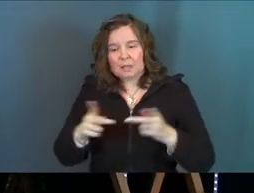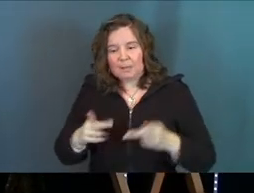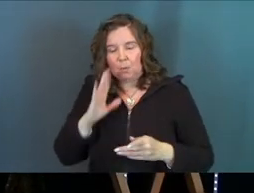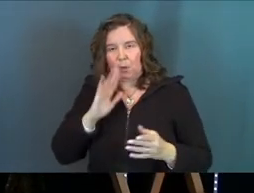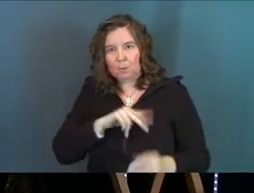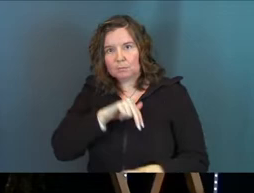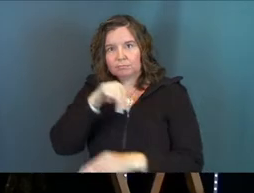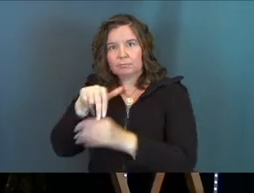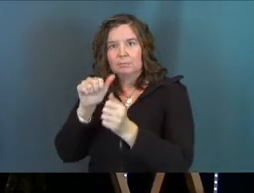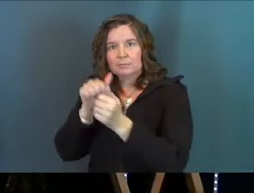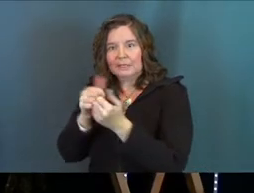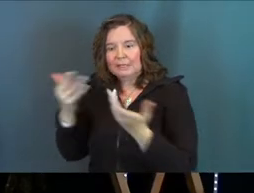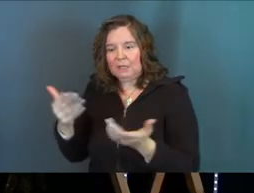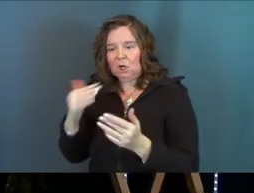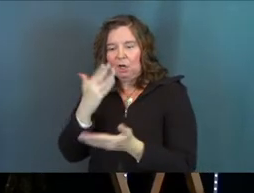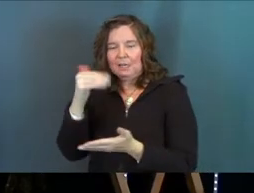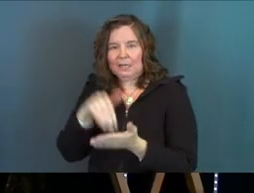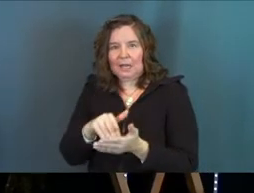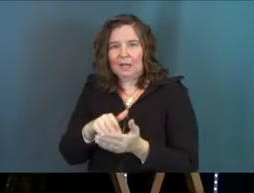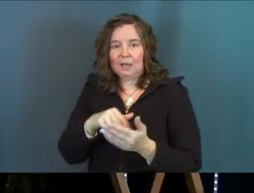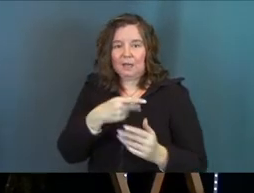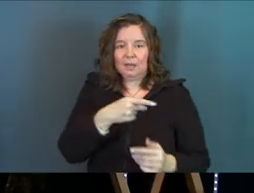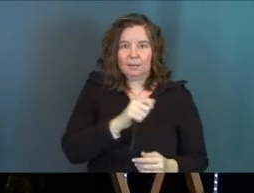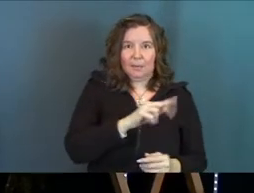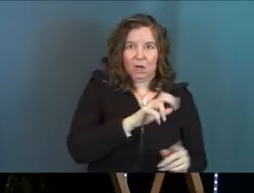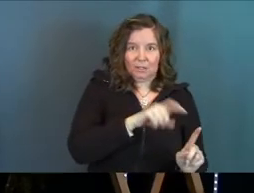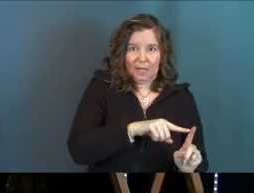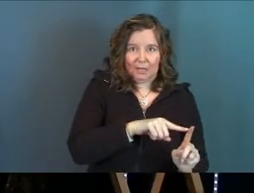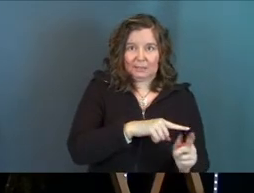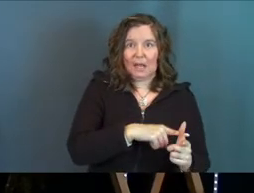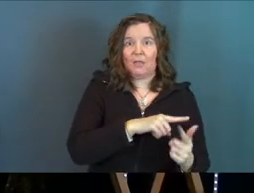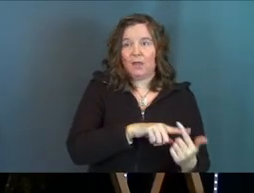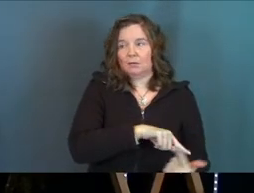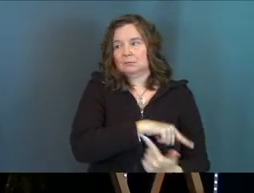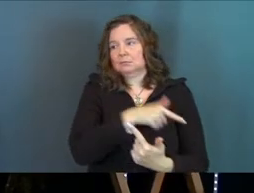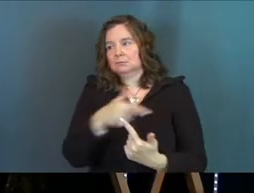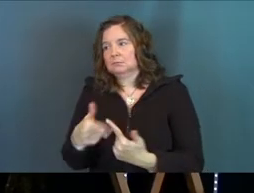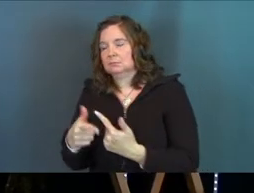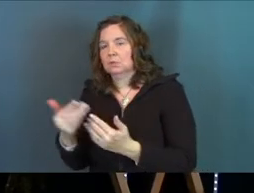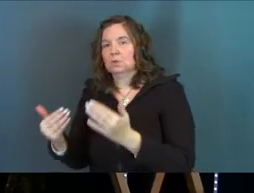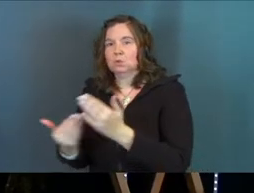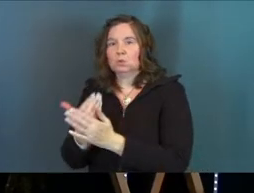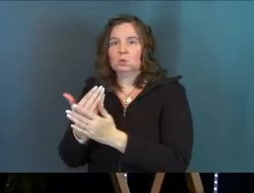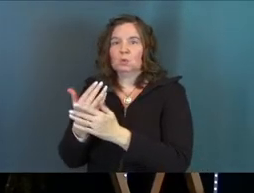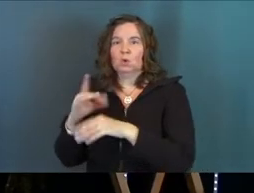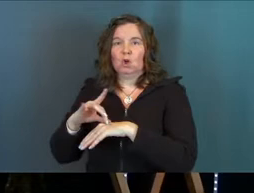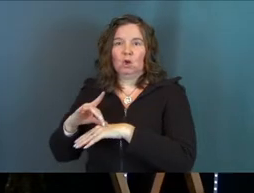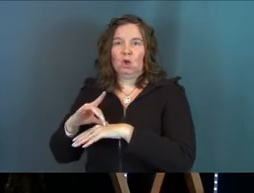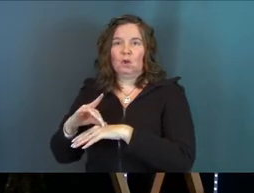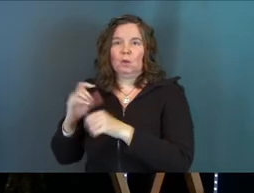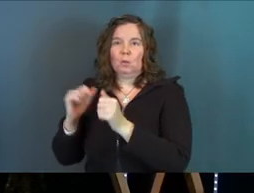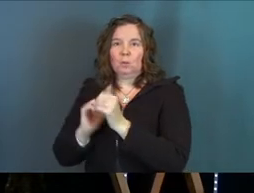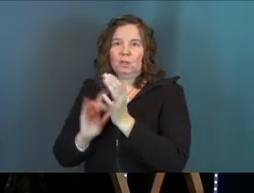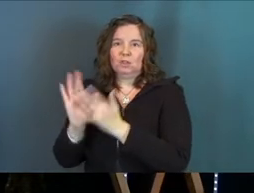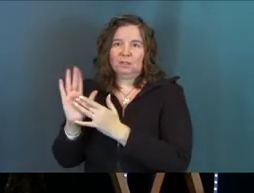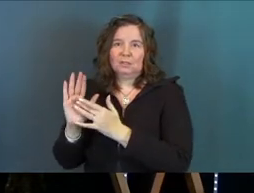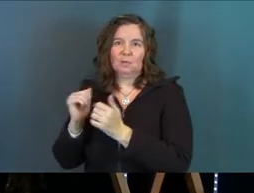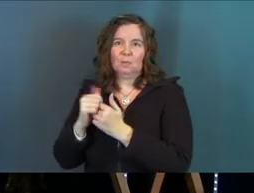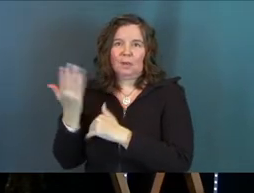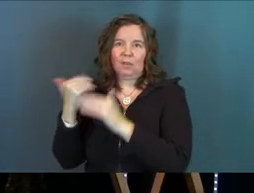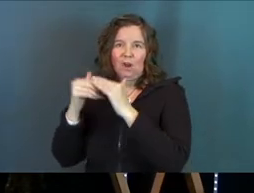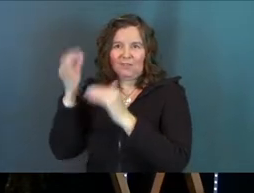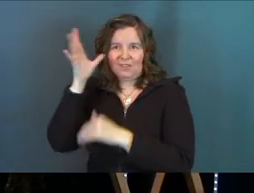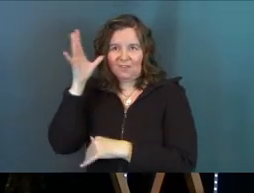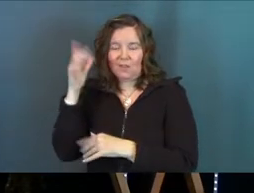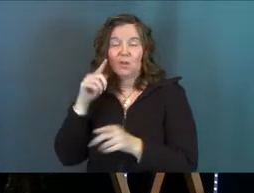will get to be here. Again, one, paradise, but two, here on this renewed earth with Jesus, with our Heavenly